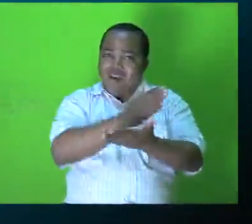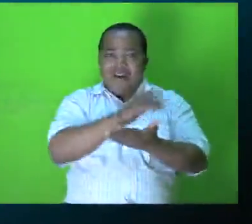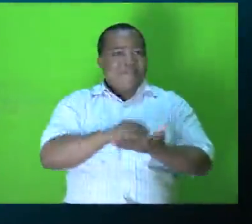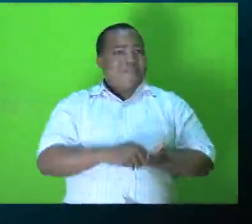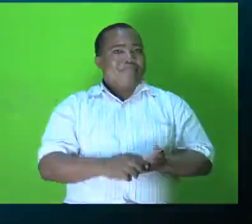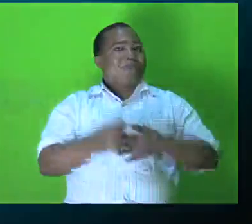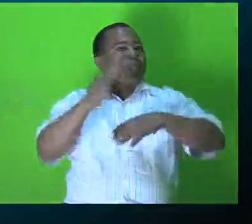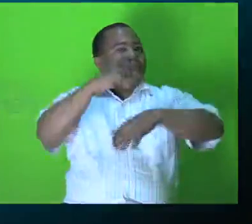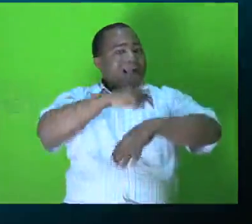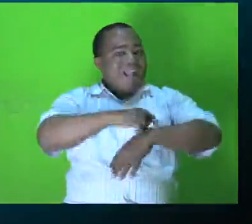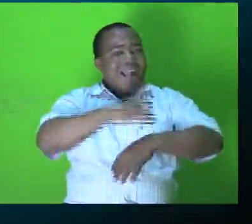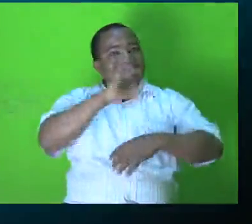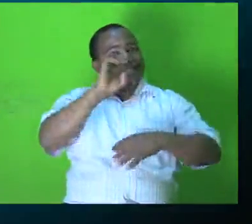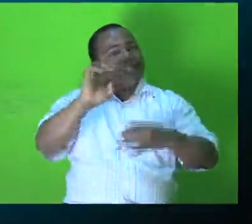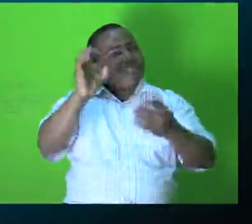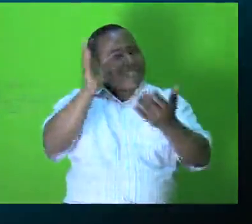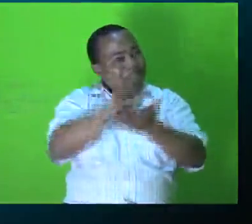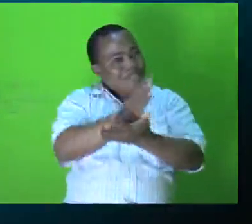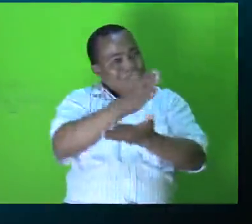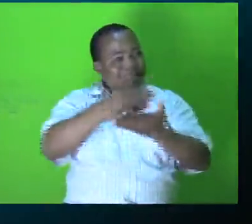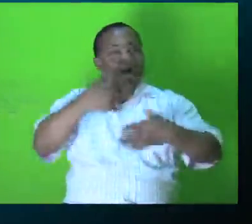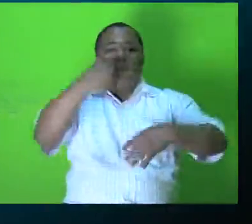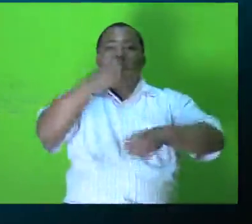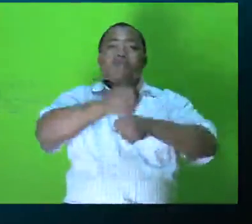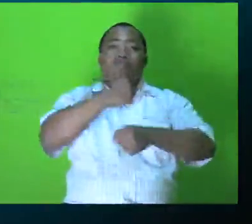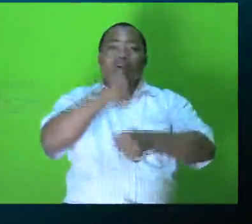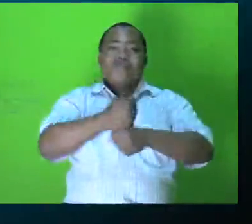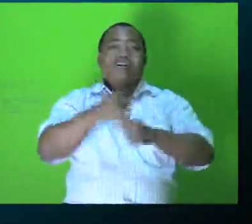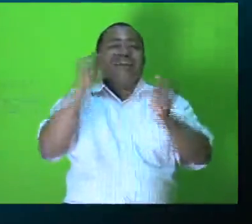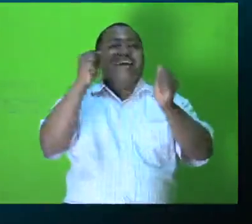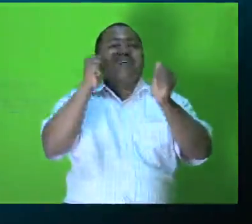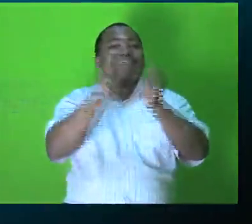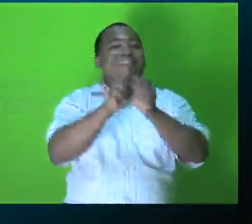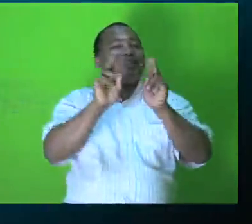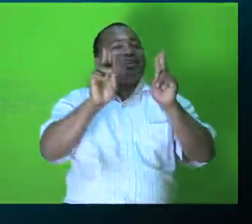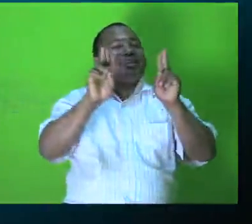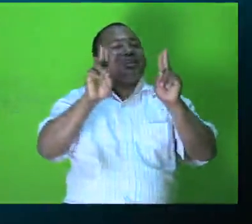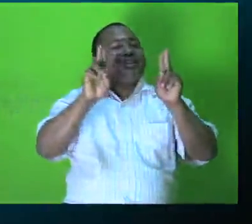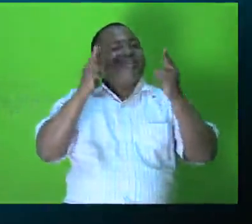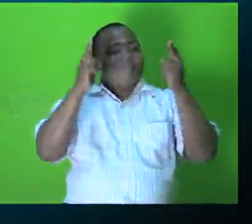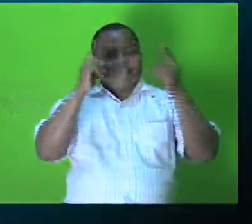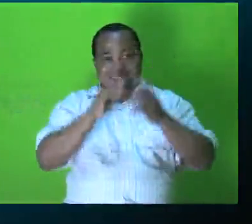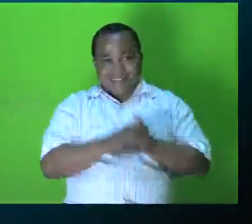When cell divides, they make a new cells.